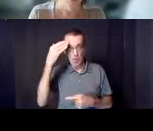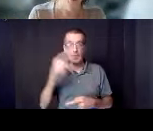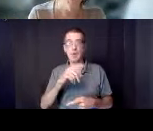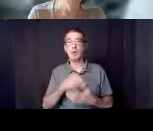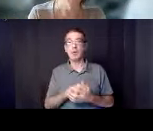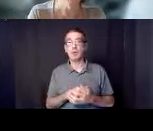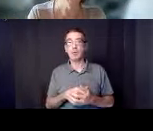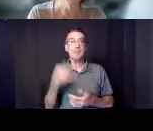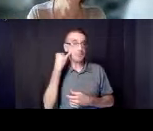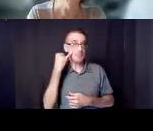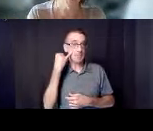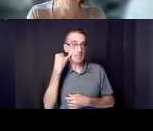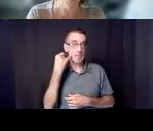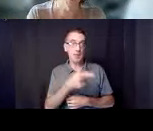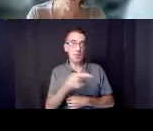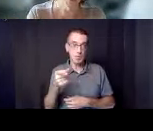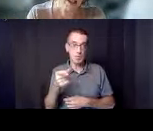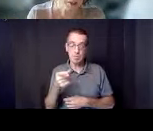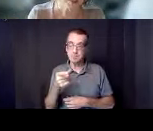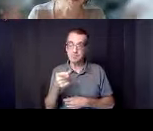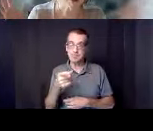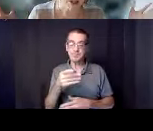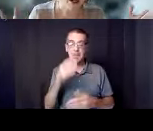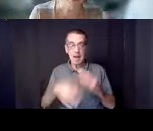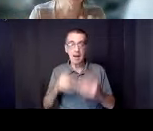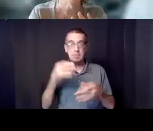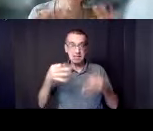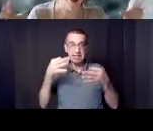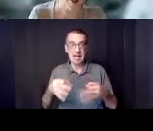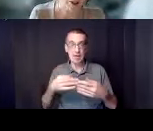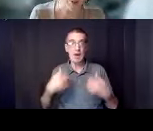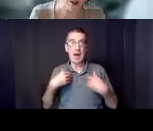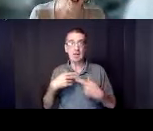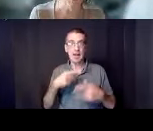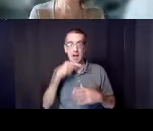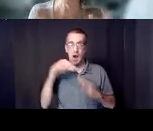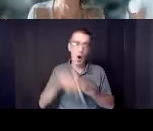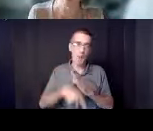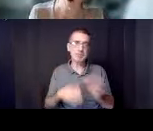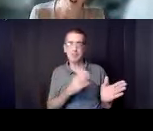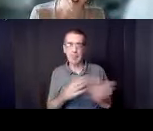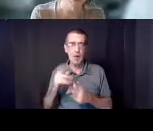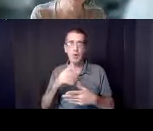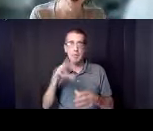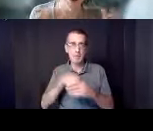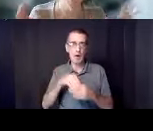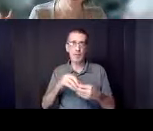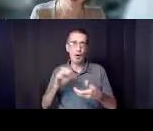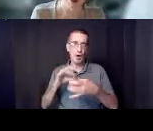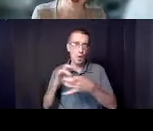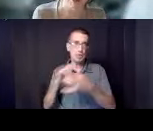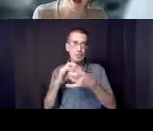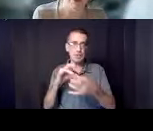that if you end up deciding to have a comprehensive plan, or maybe you're part of a coalition that's trying to